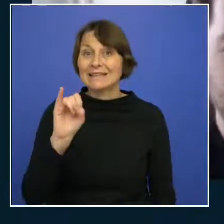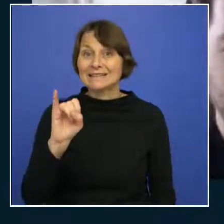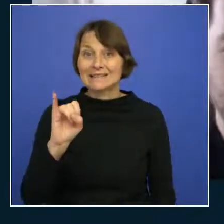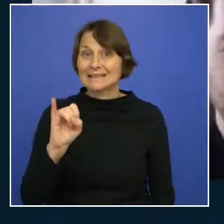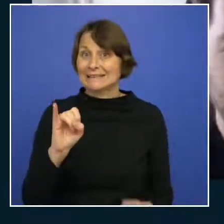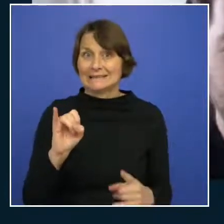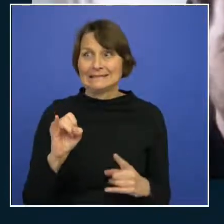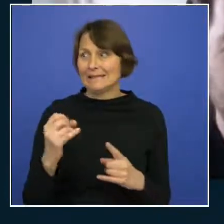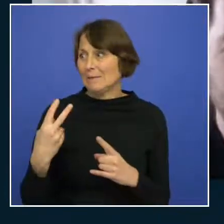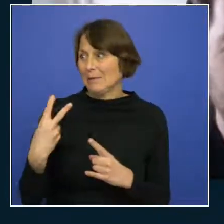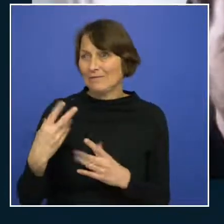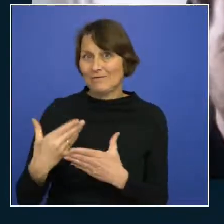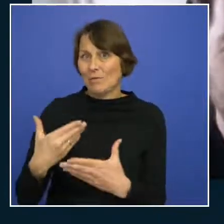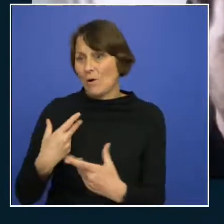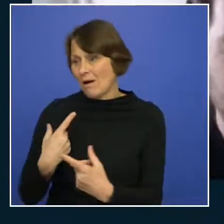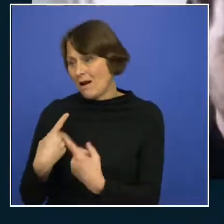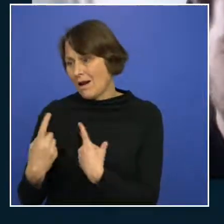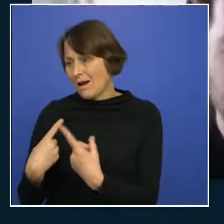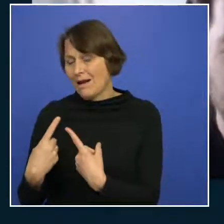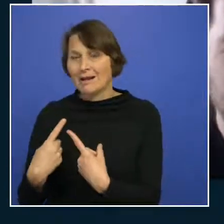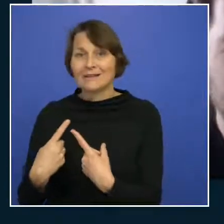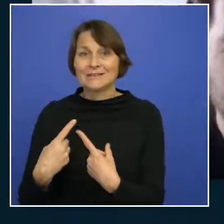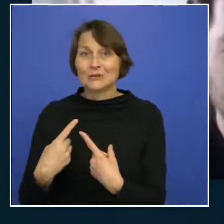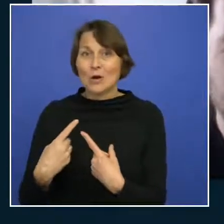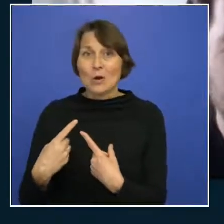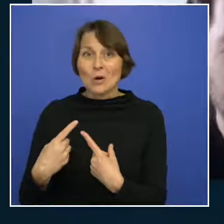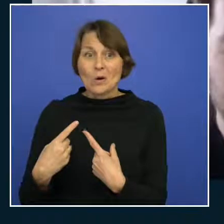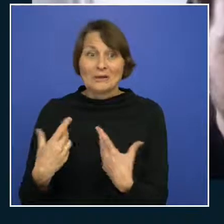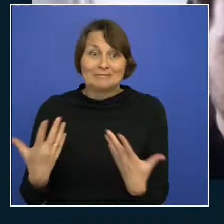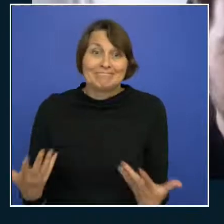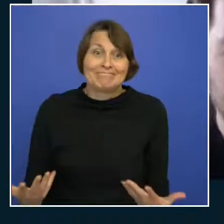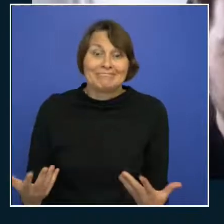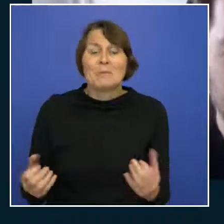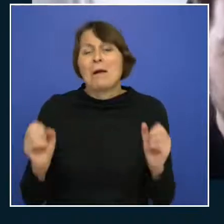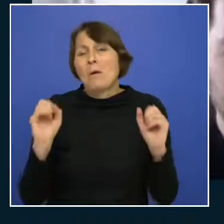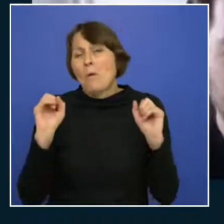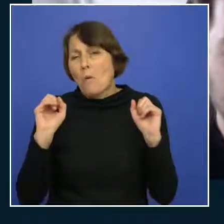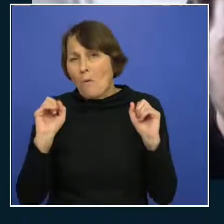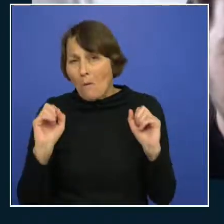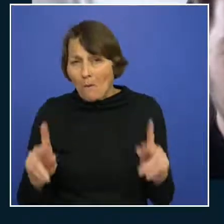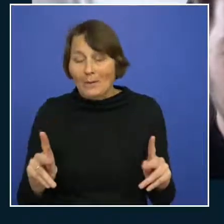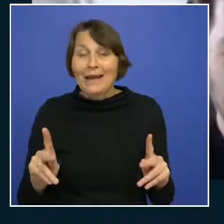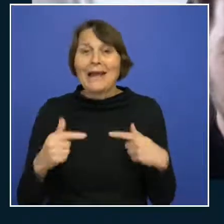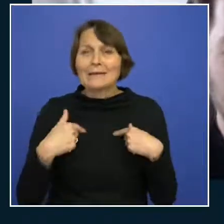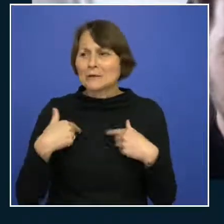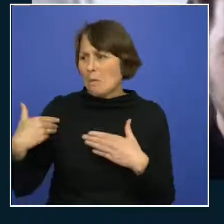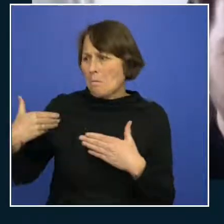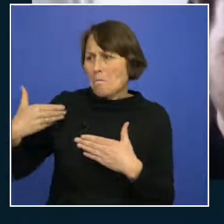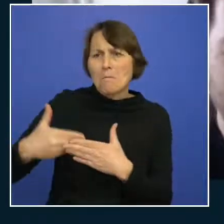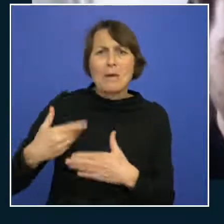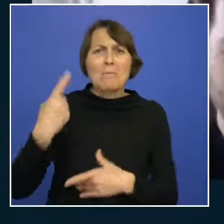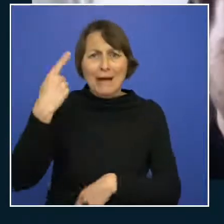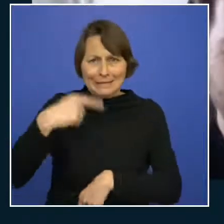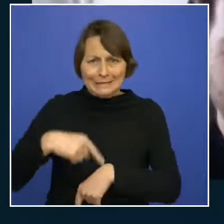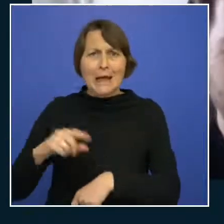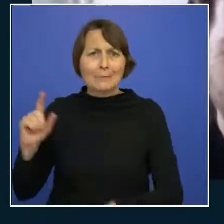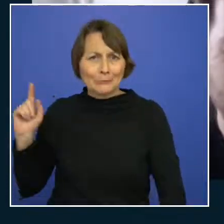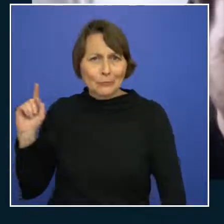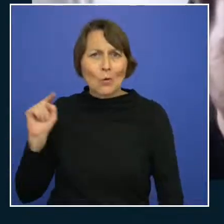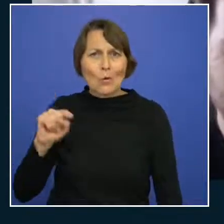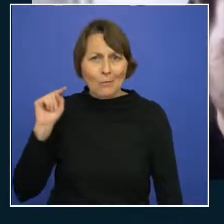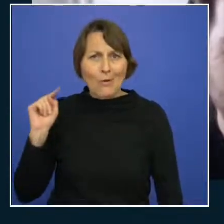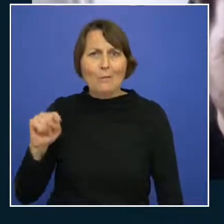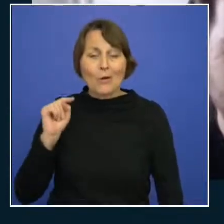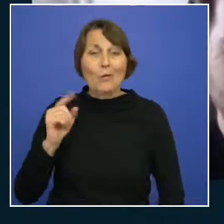conversations all through me being in the flight. Yeah, but I mean, we've been doing this for many times, so I believe you are going to take it